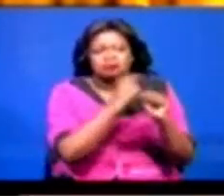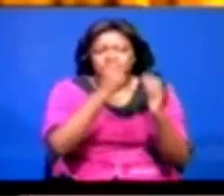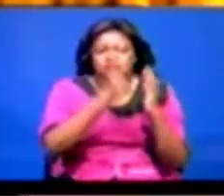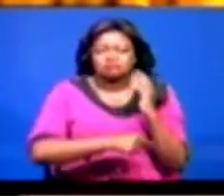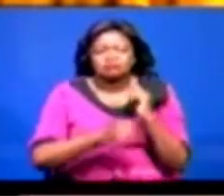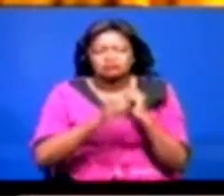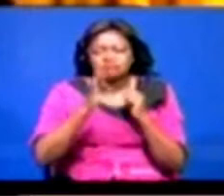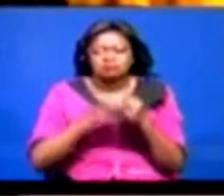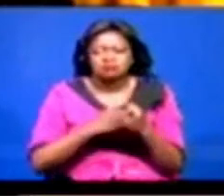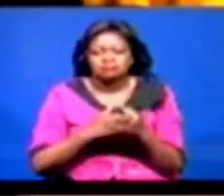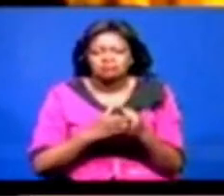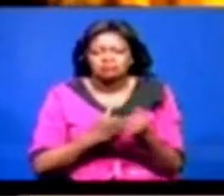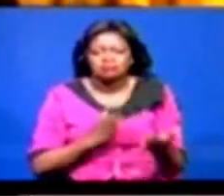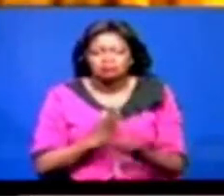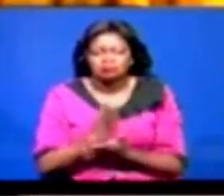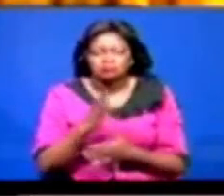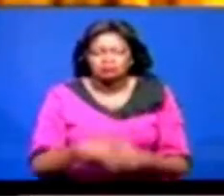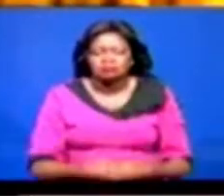rights. My lord,